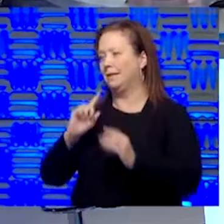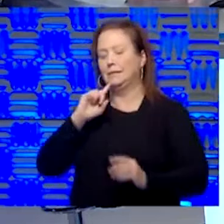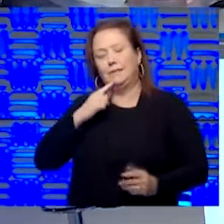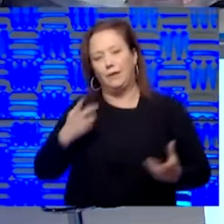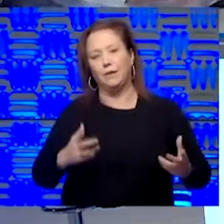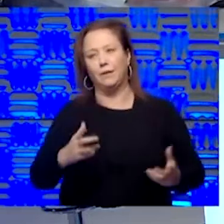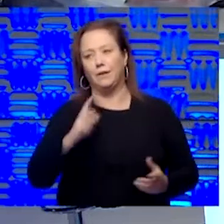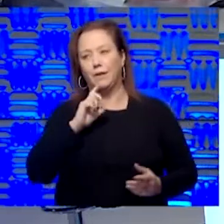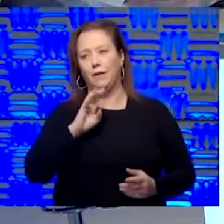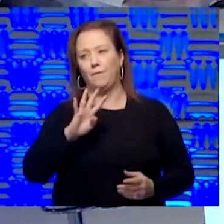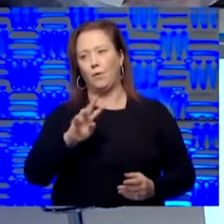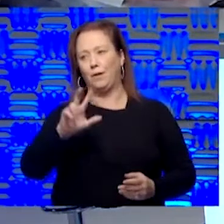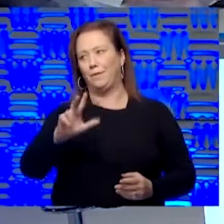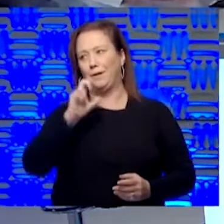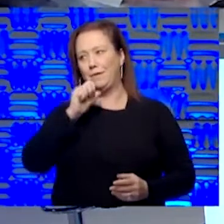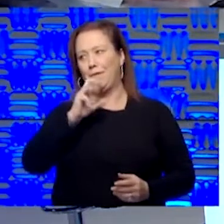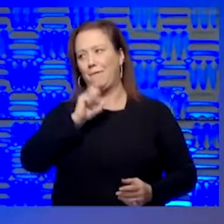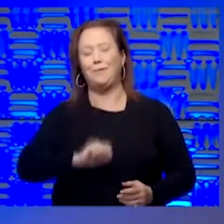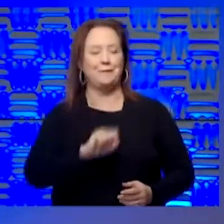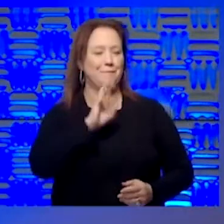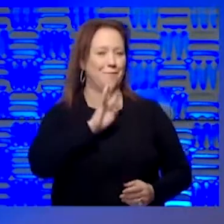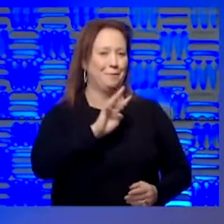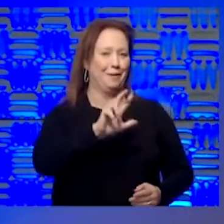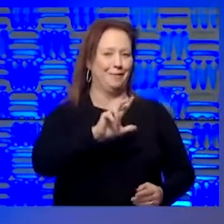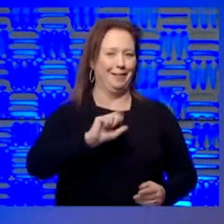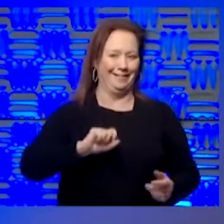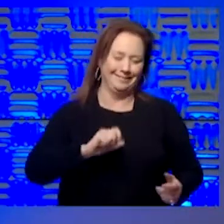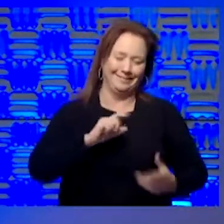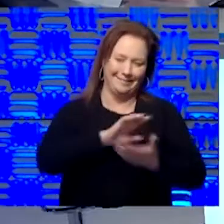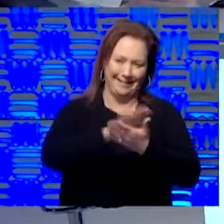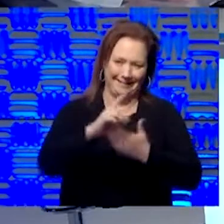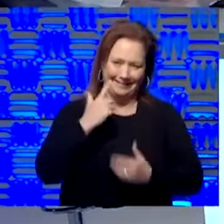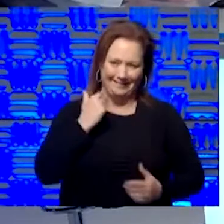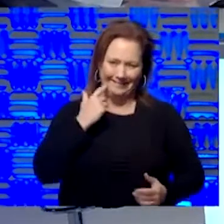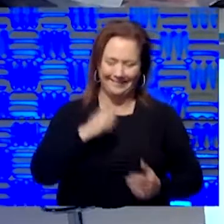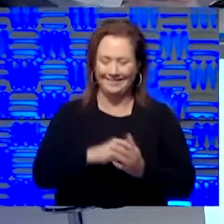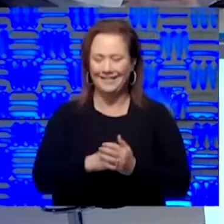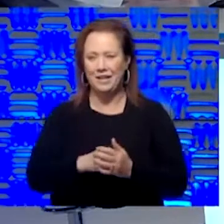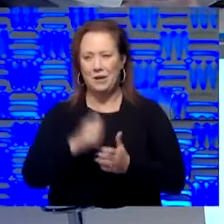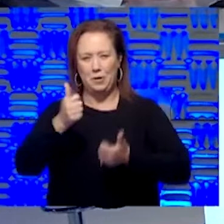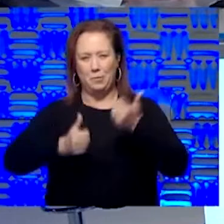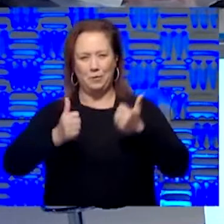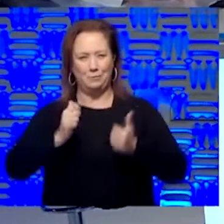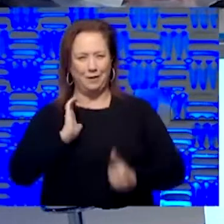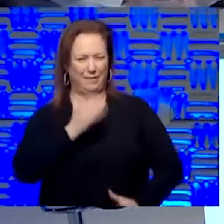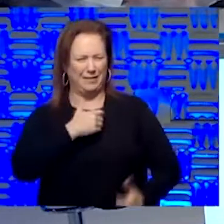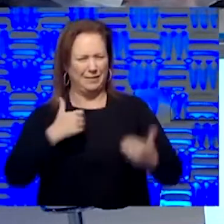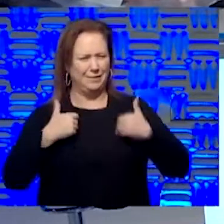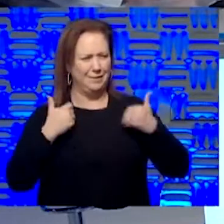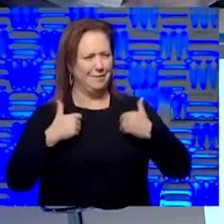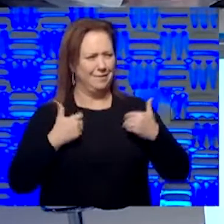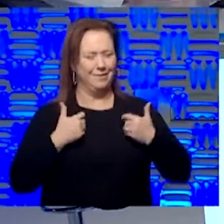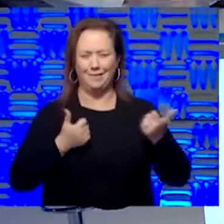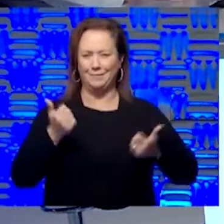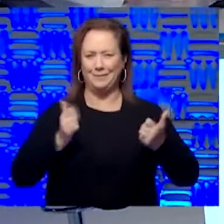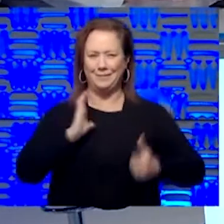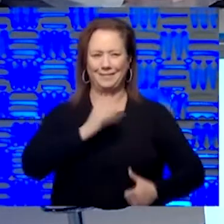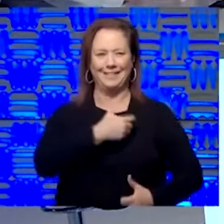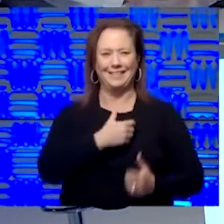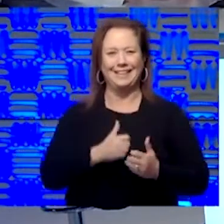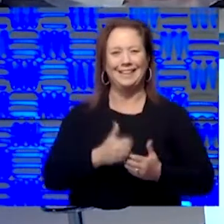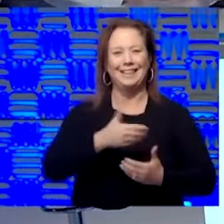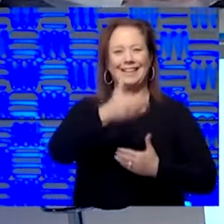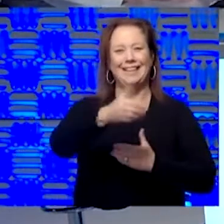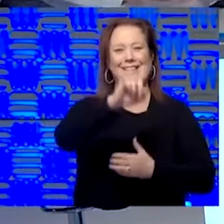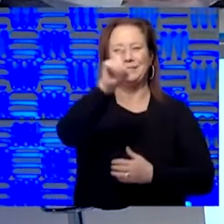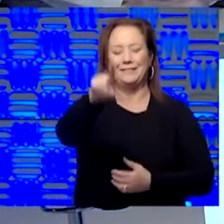is. You're isn't it? 43, you're not that old yet. Yeah, 43. You're very nice. But that's which one of us is younger? That's a great question. So, Okay. yeah. All right, next